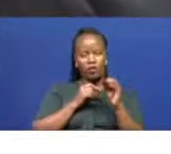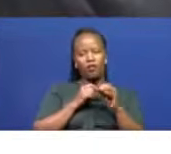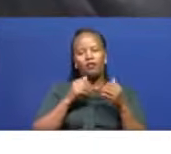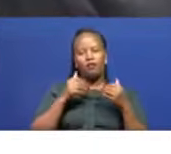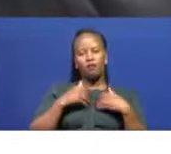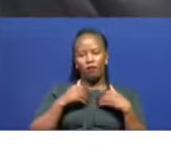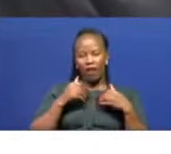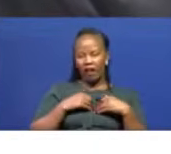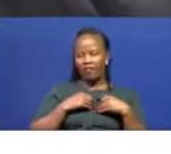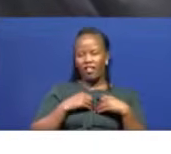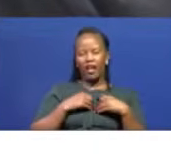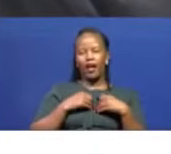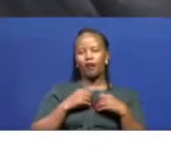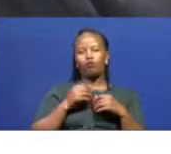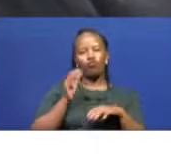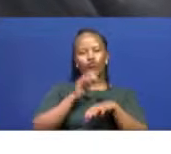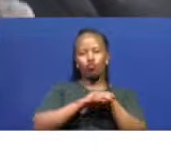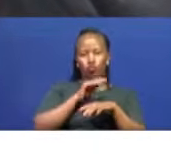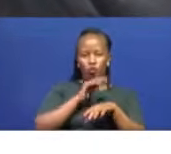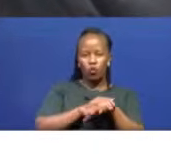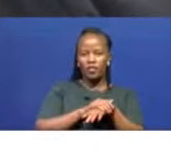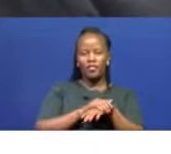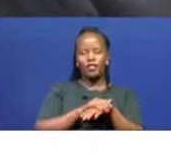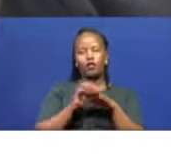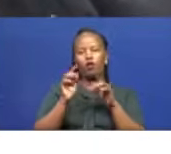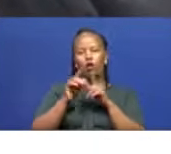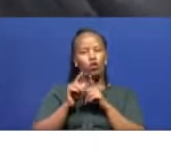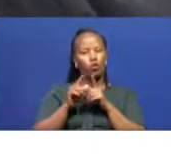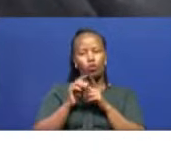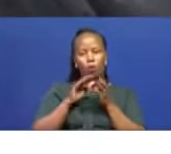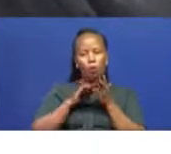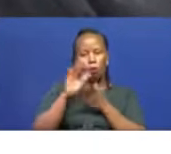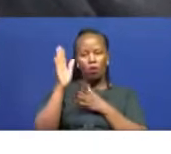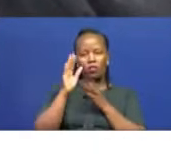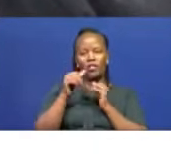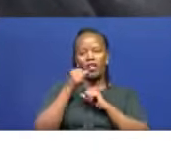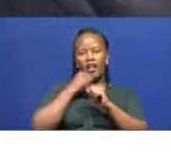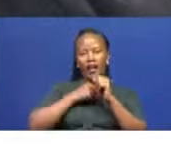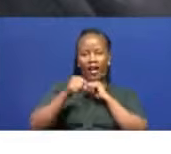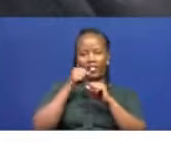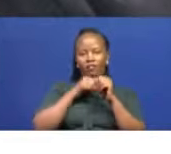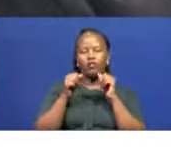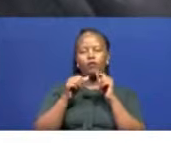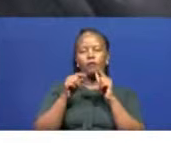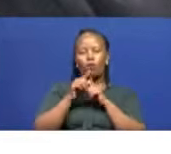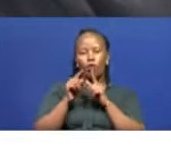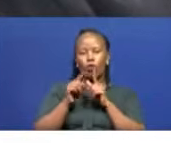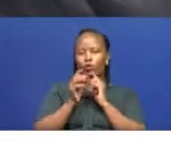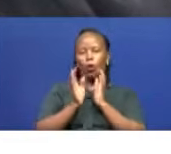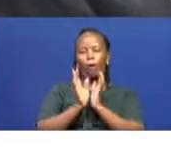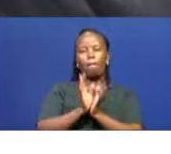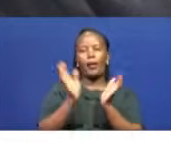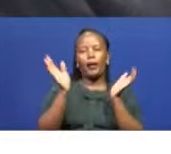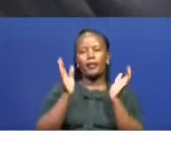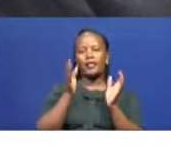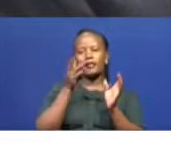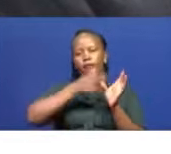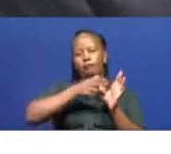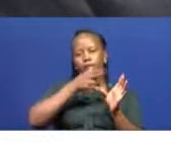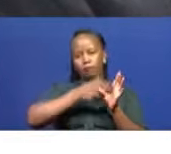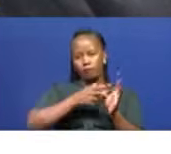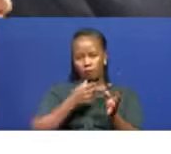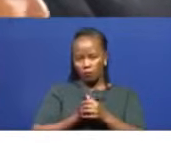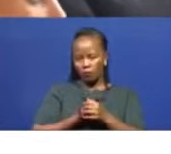a qualitative, quantitative, meritorious, accurate, and secure public participation,